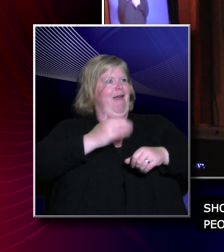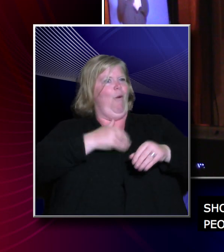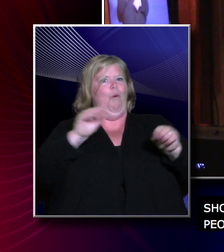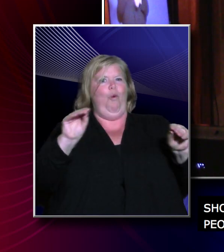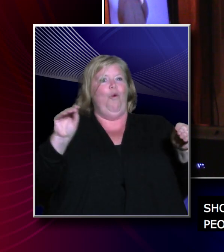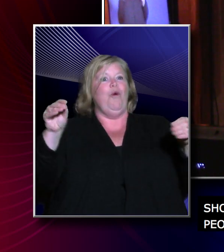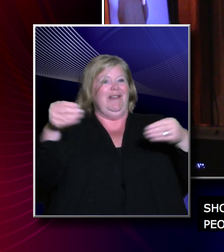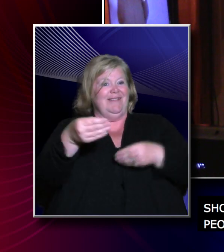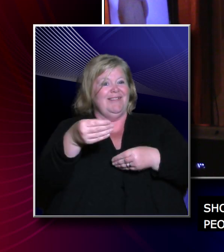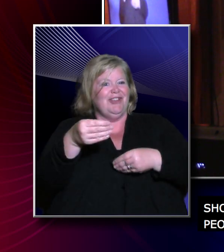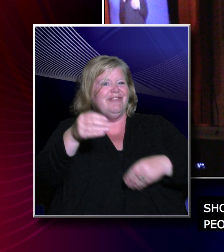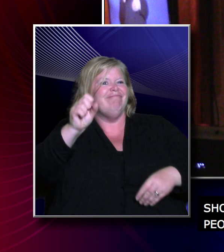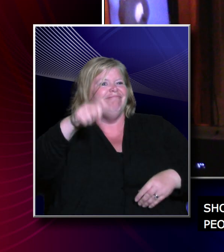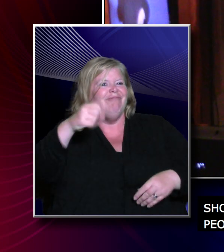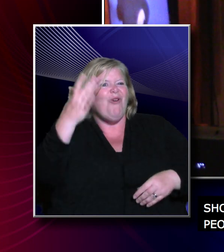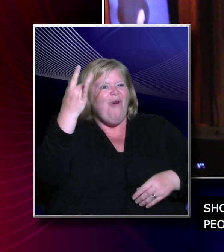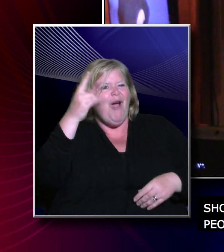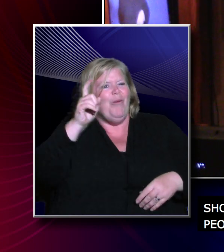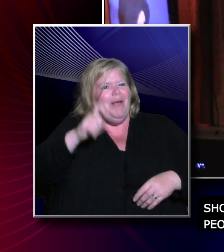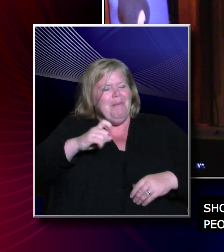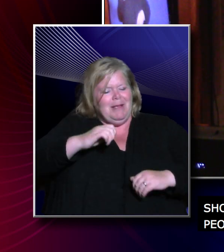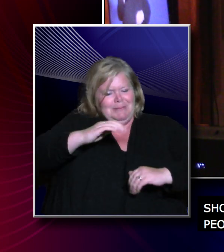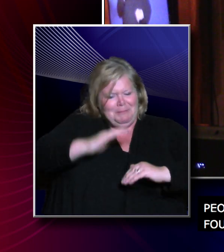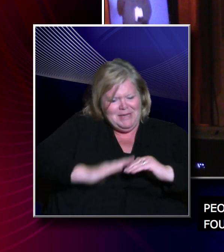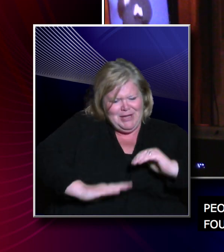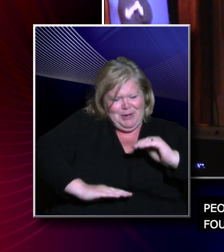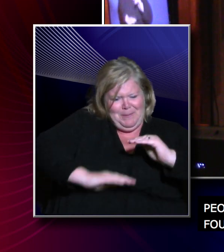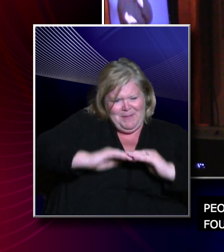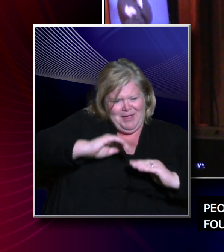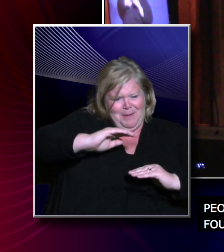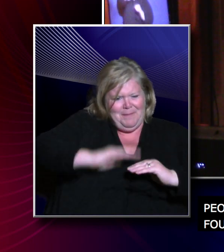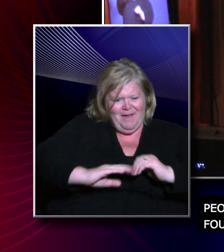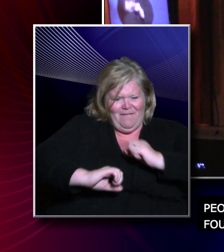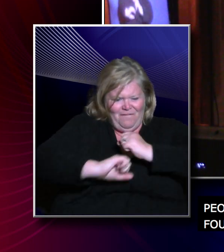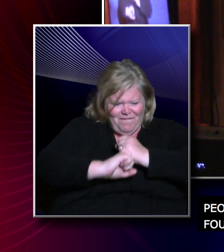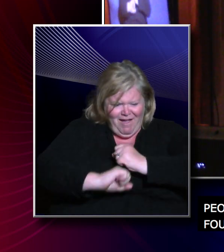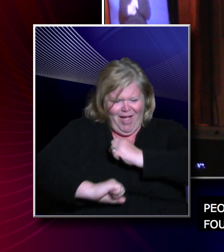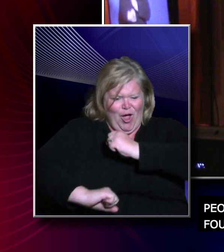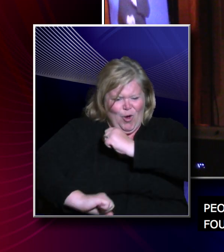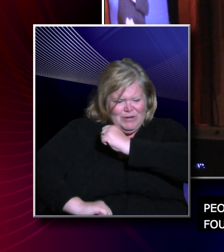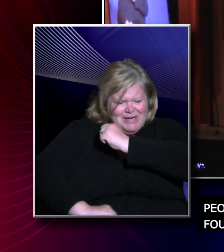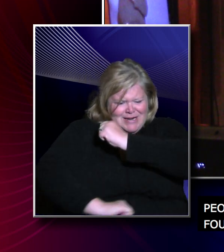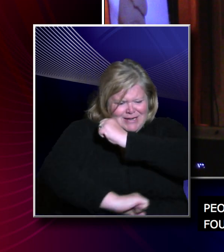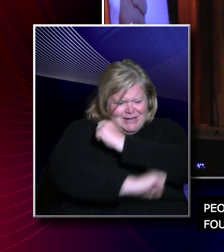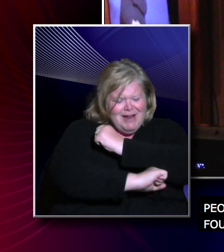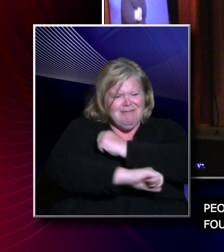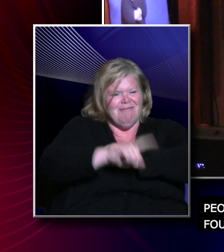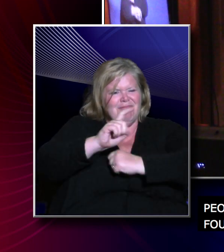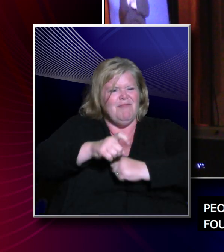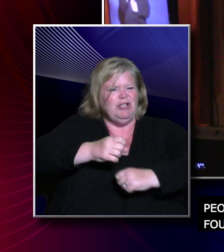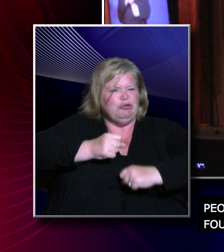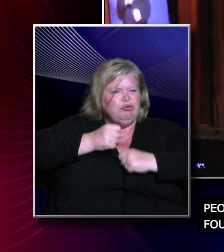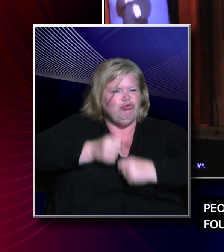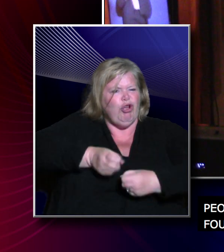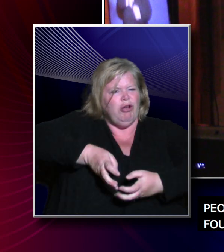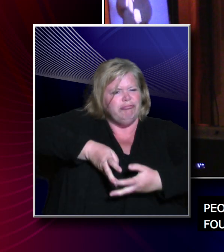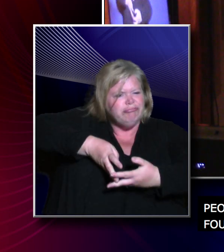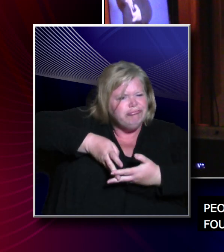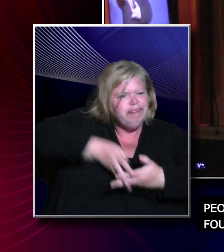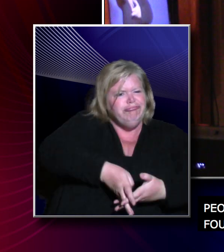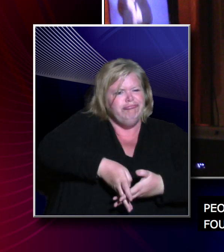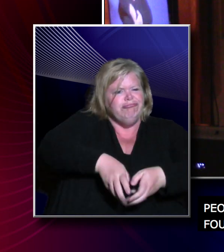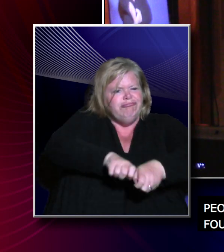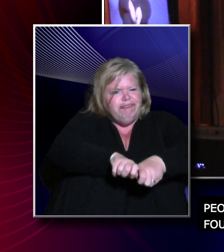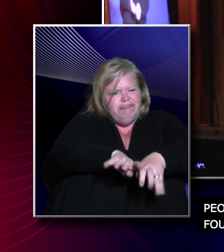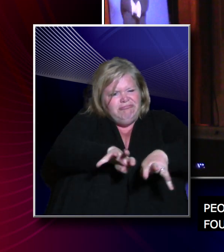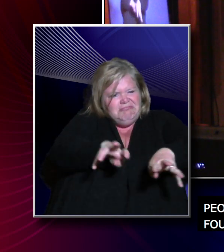we have to build the foundation. We have to have strong roots put in place so